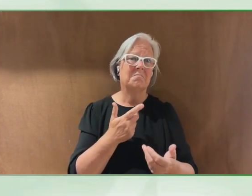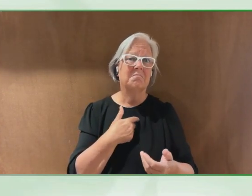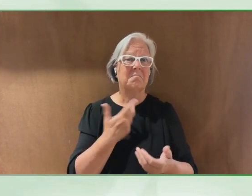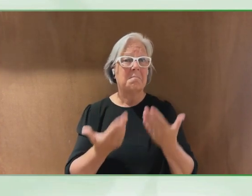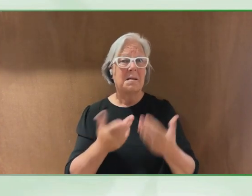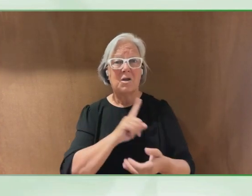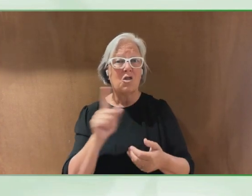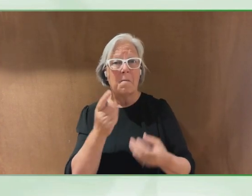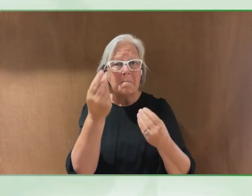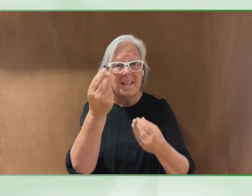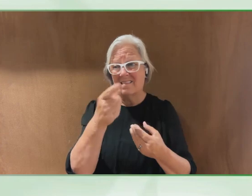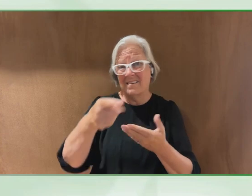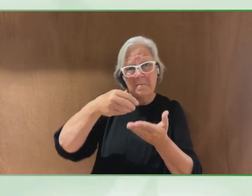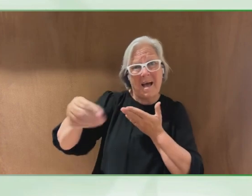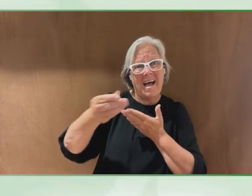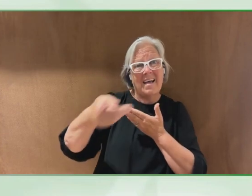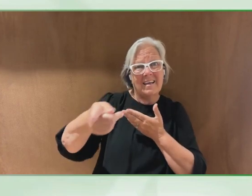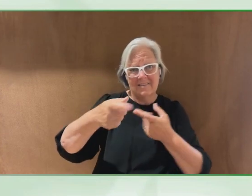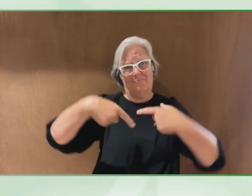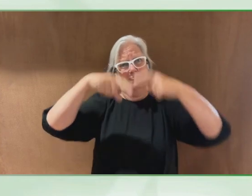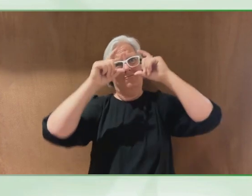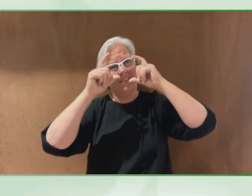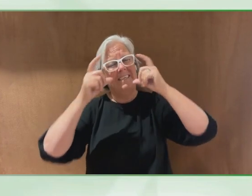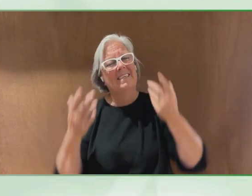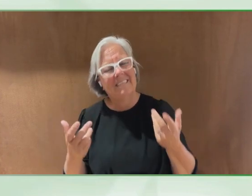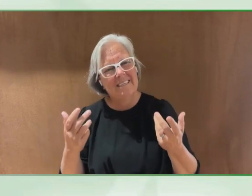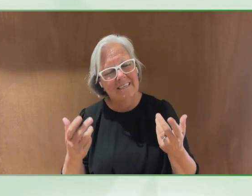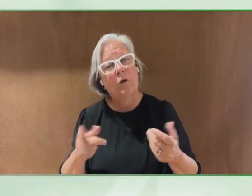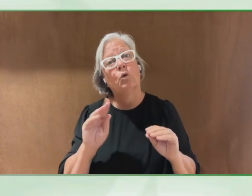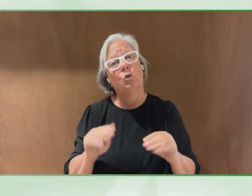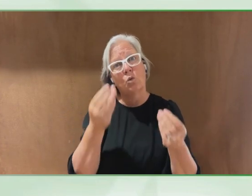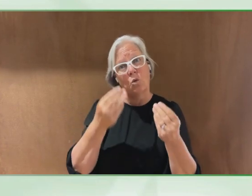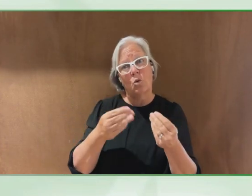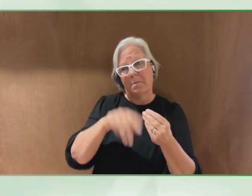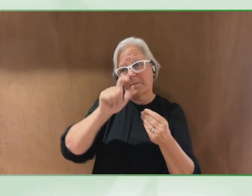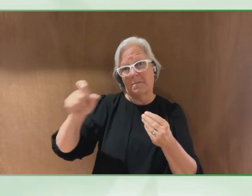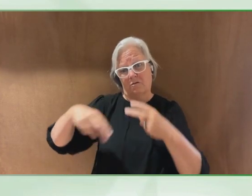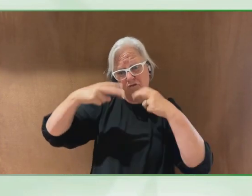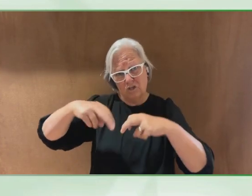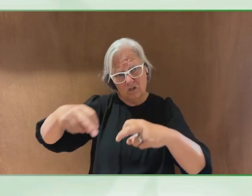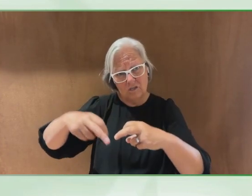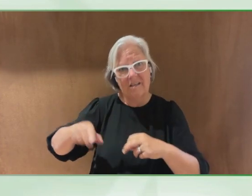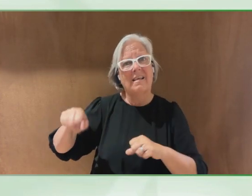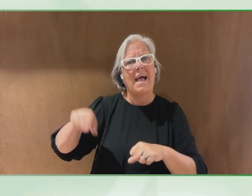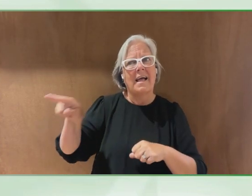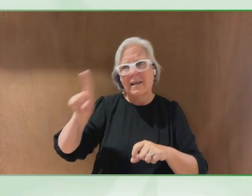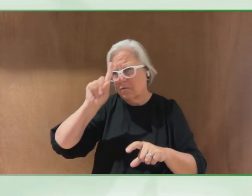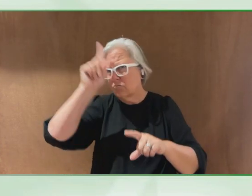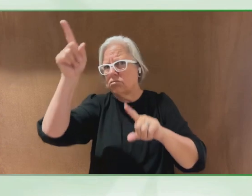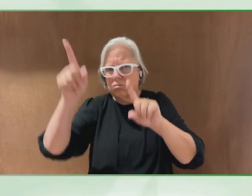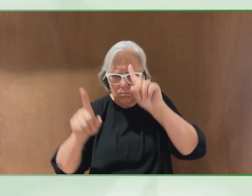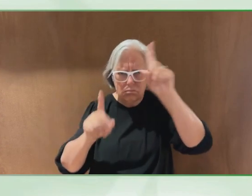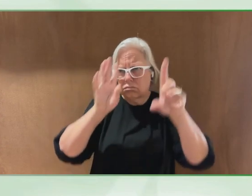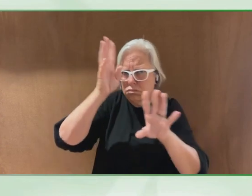these products. So having young researchers in the academic space who are able to innovate and make these technologies much more